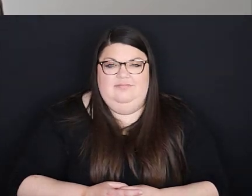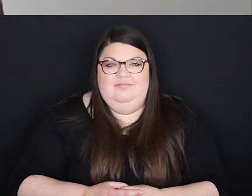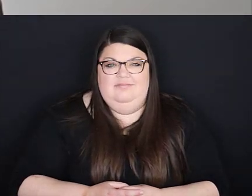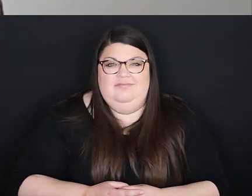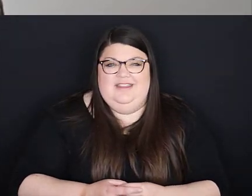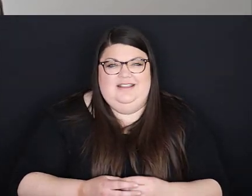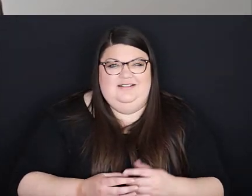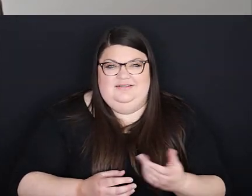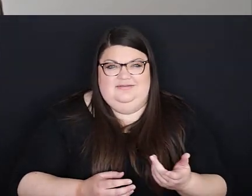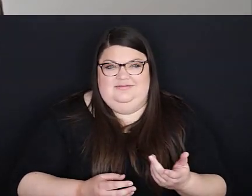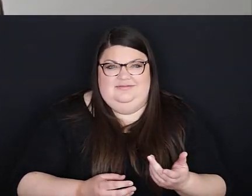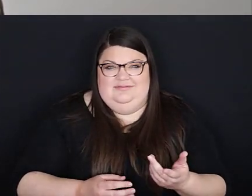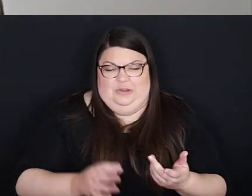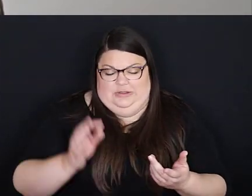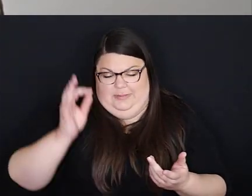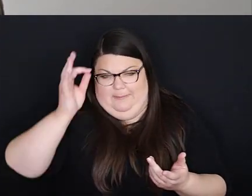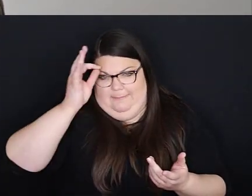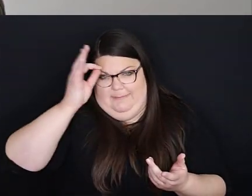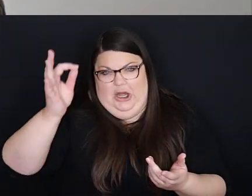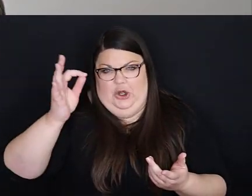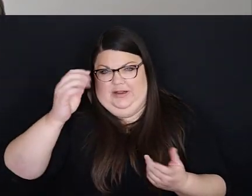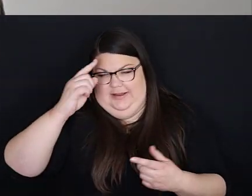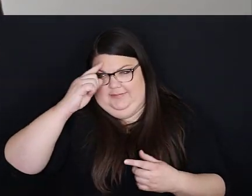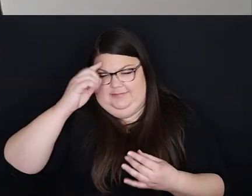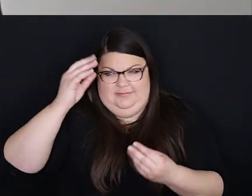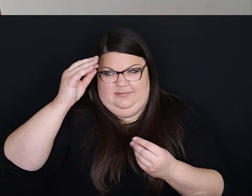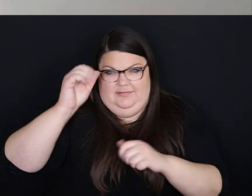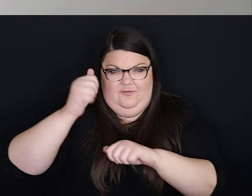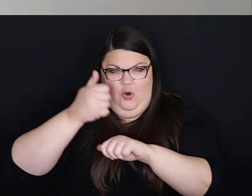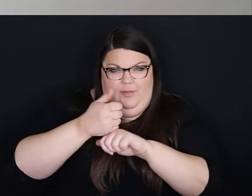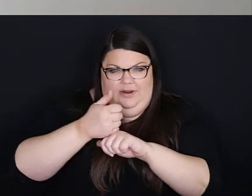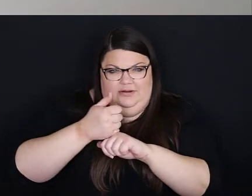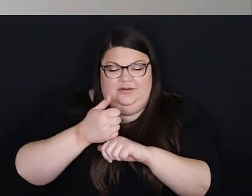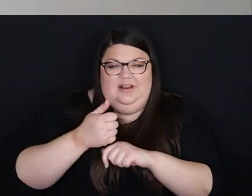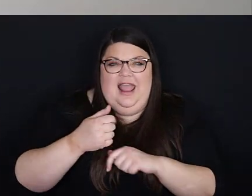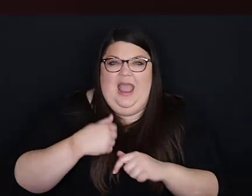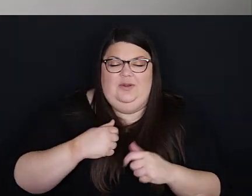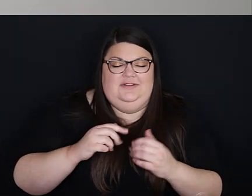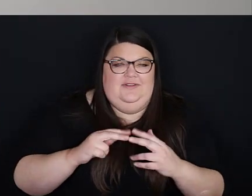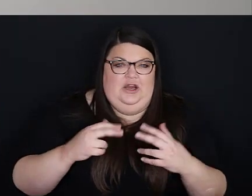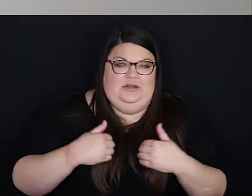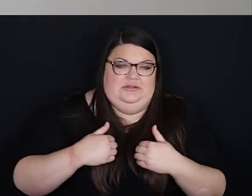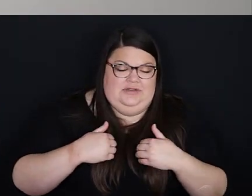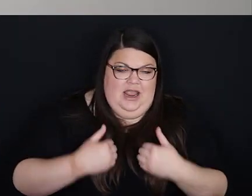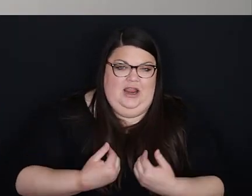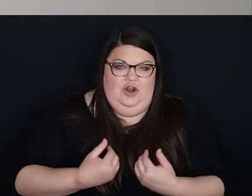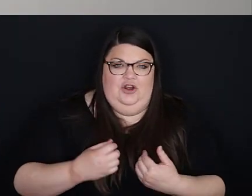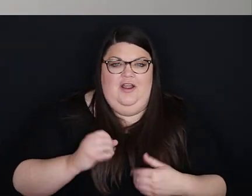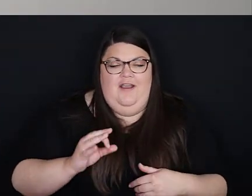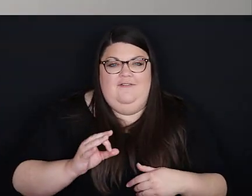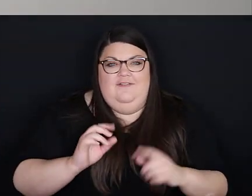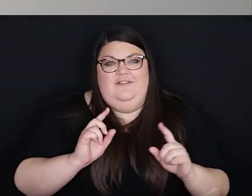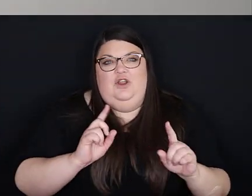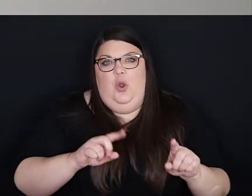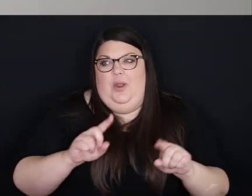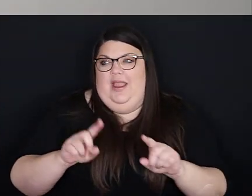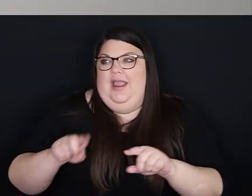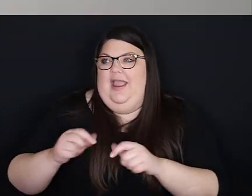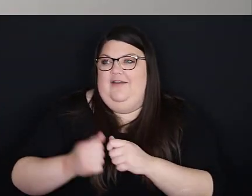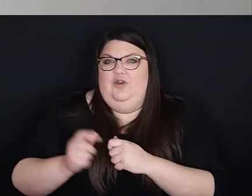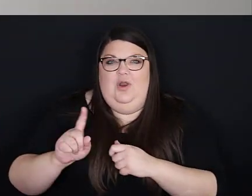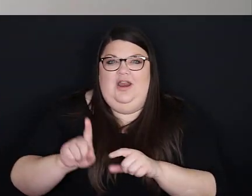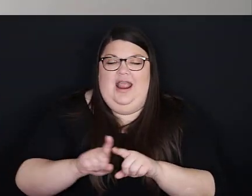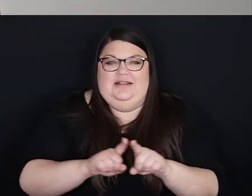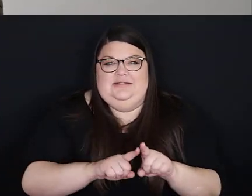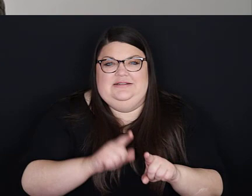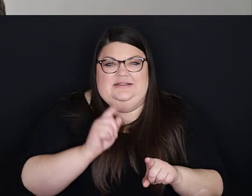It was barely formulated. It was like, I was very tired of going everywhere as